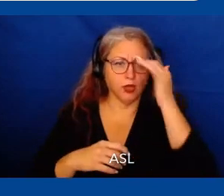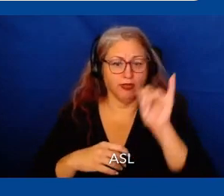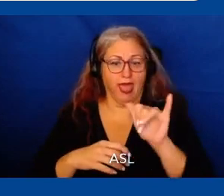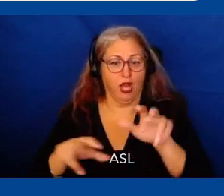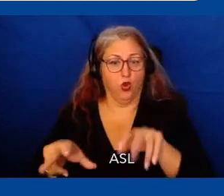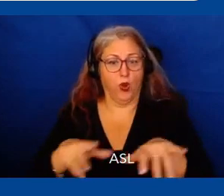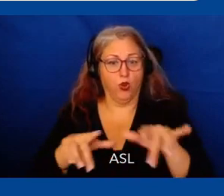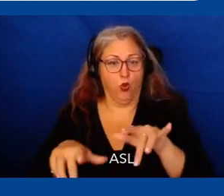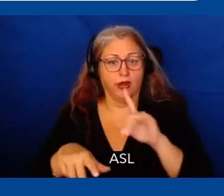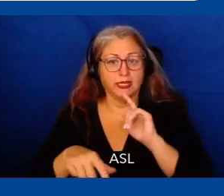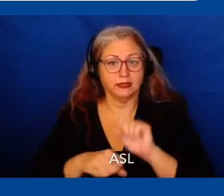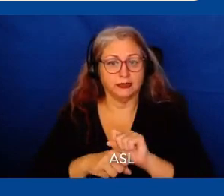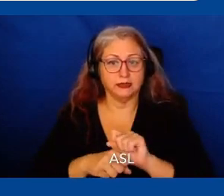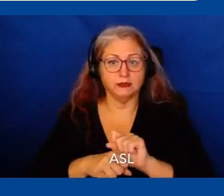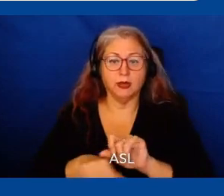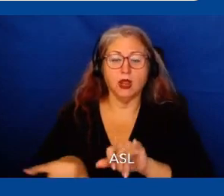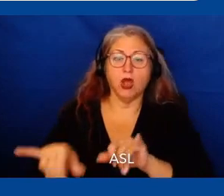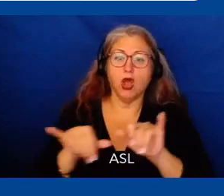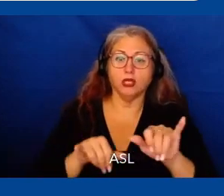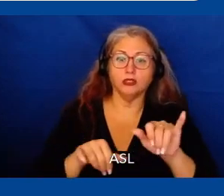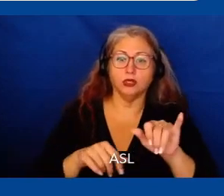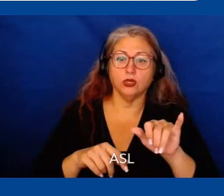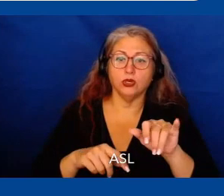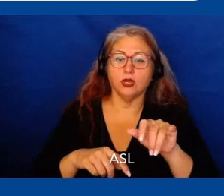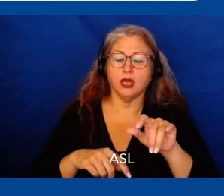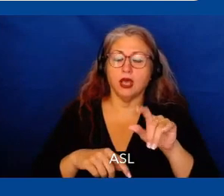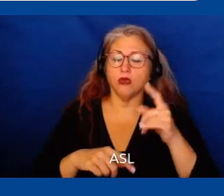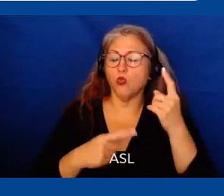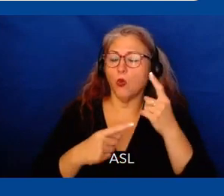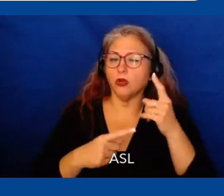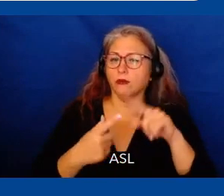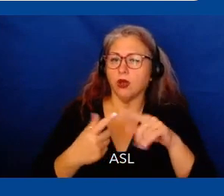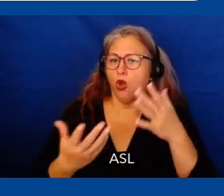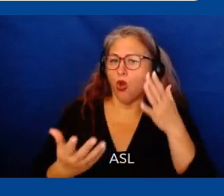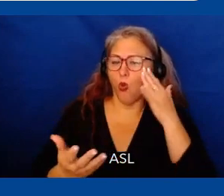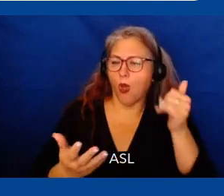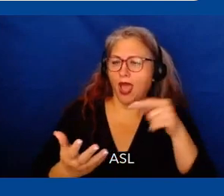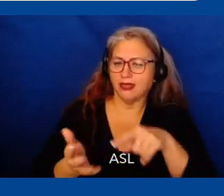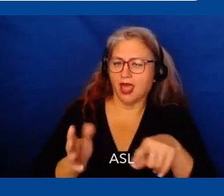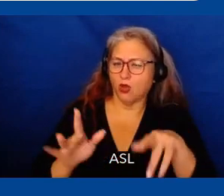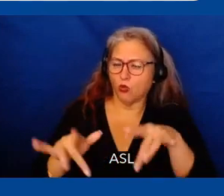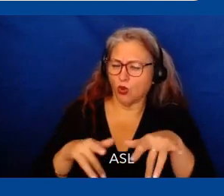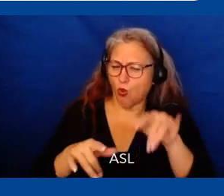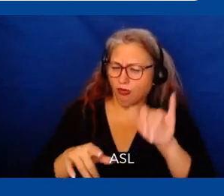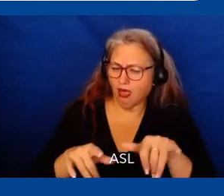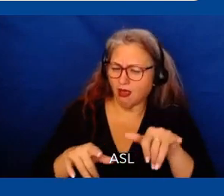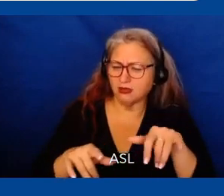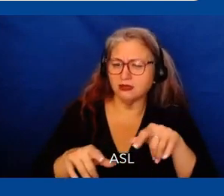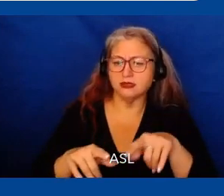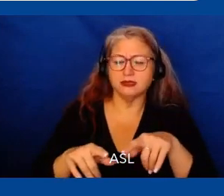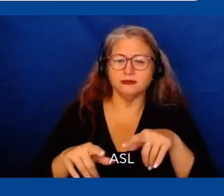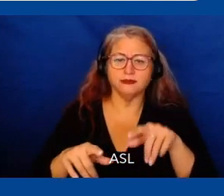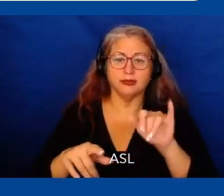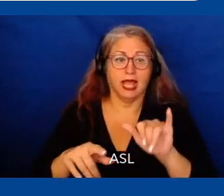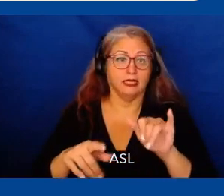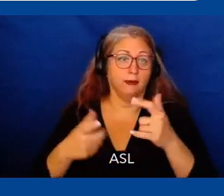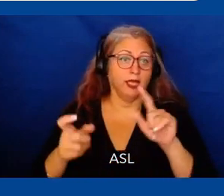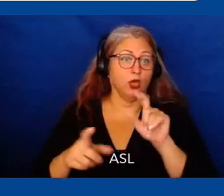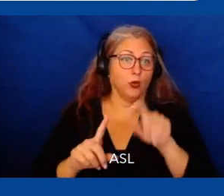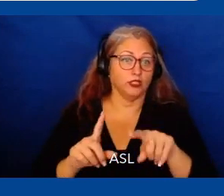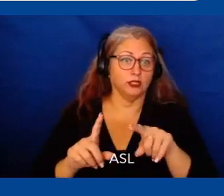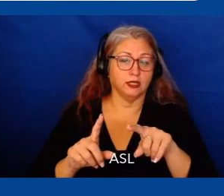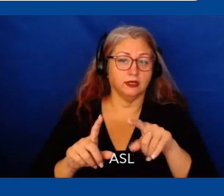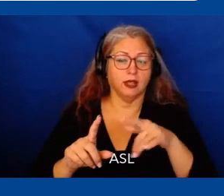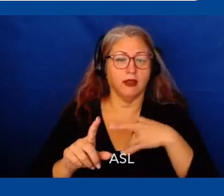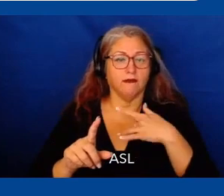is, but also like it's also a question about like why they record this, right? And this is a question that also